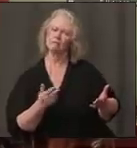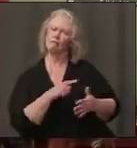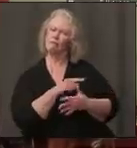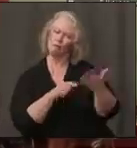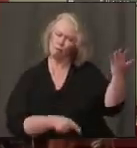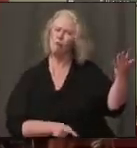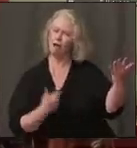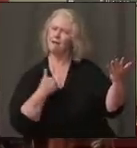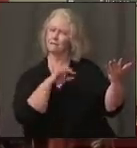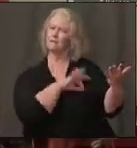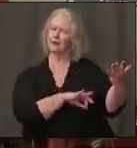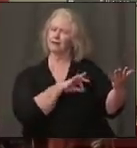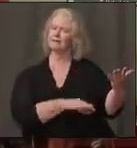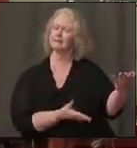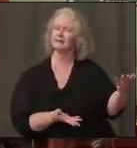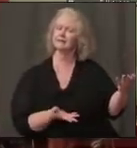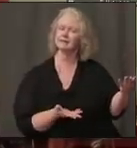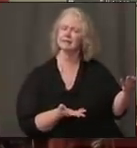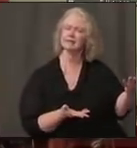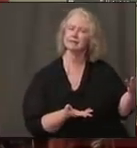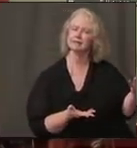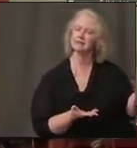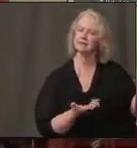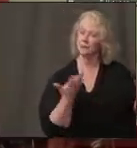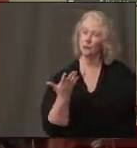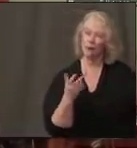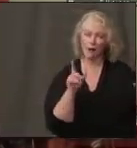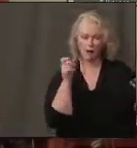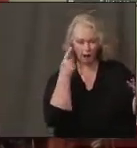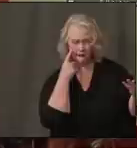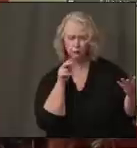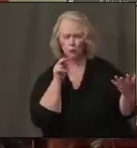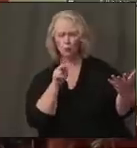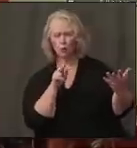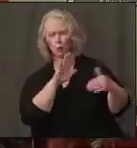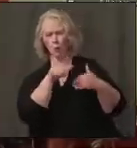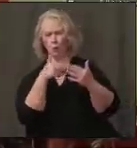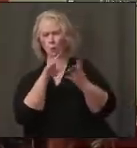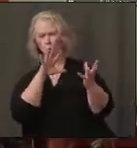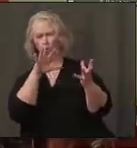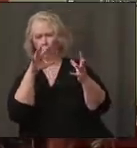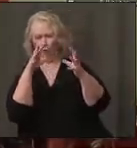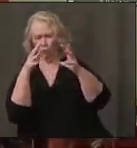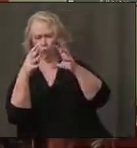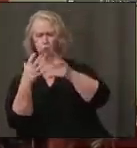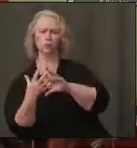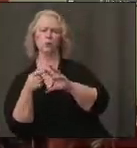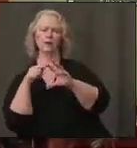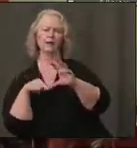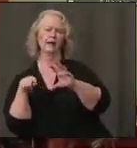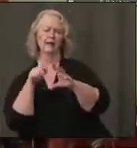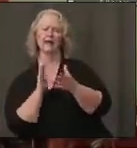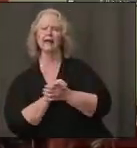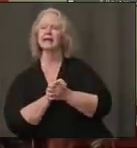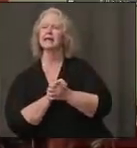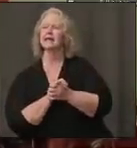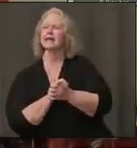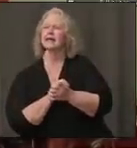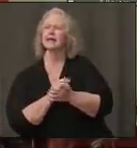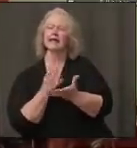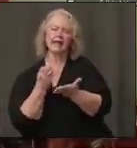important. You want the governor to take a holistic picture of the economy, the public health, the social